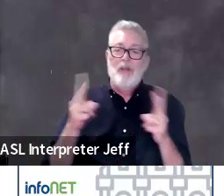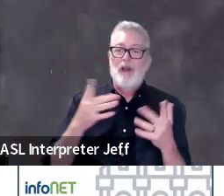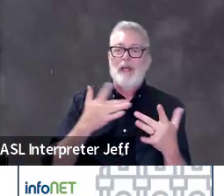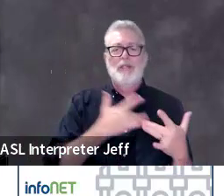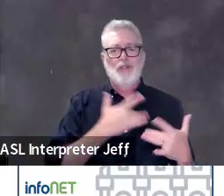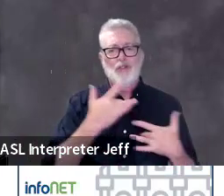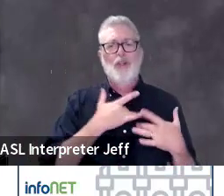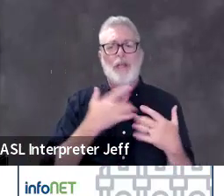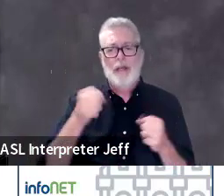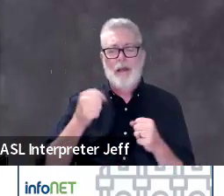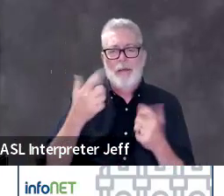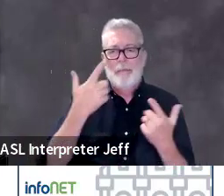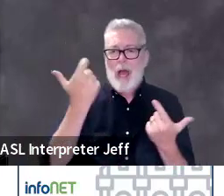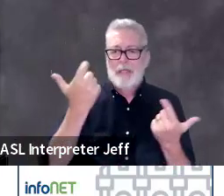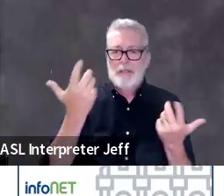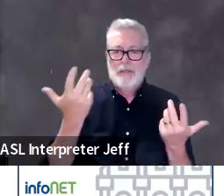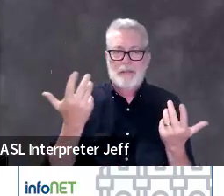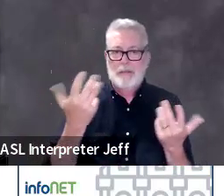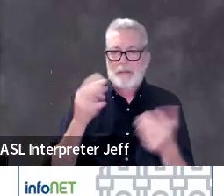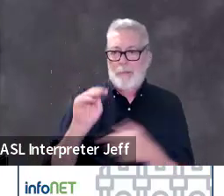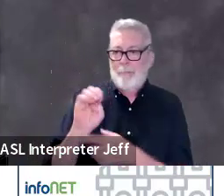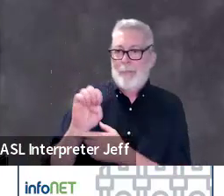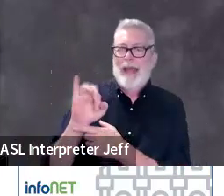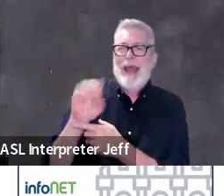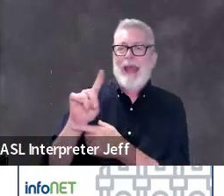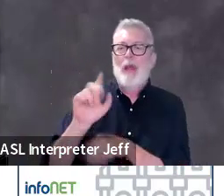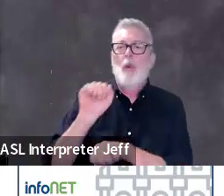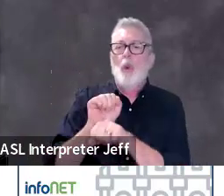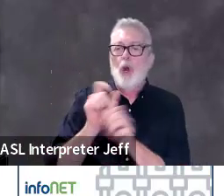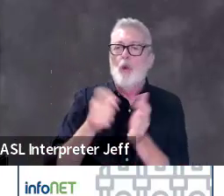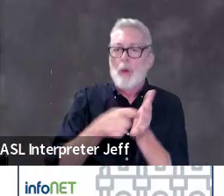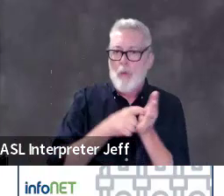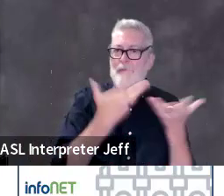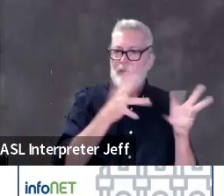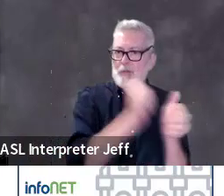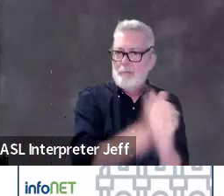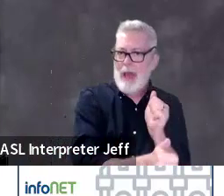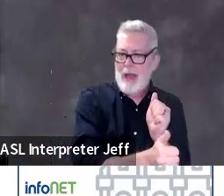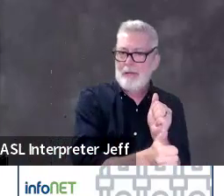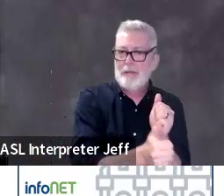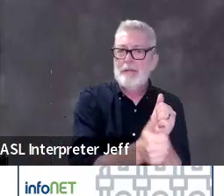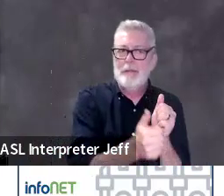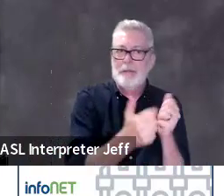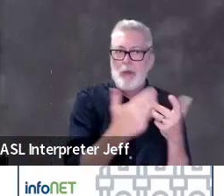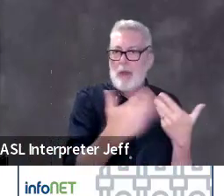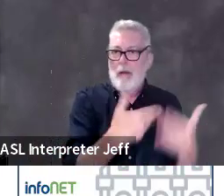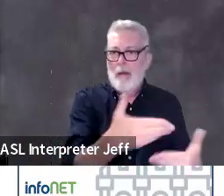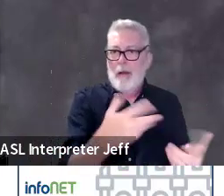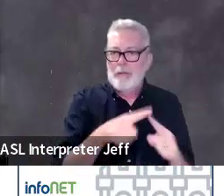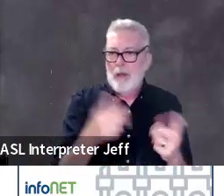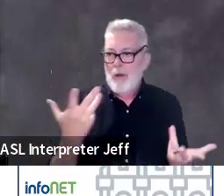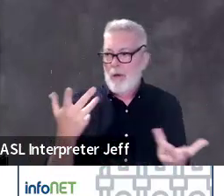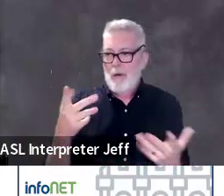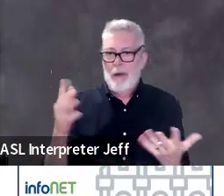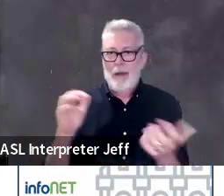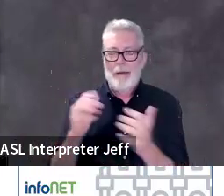concerning, especially given that the Medicaid work requirement bill did pass and is moving forward. So you want to